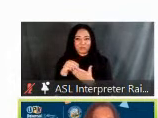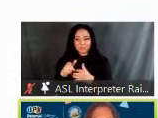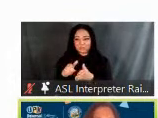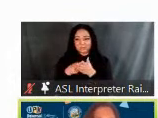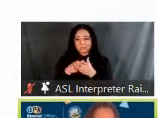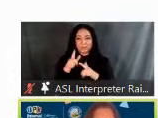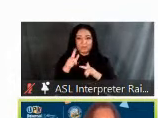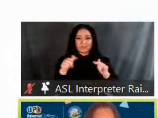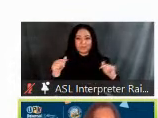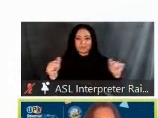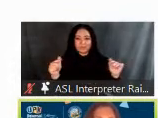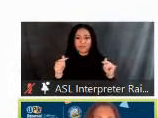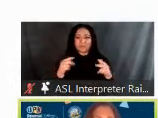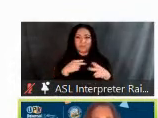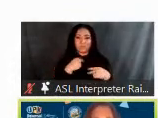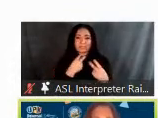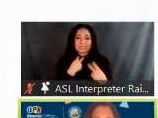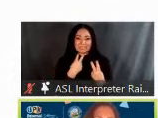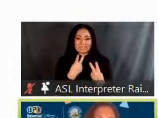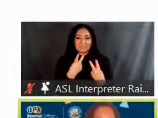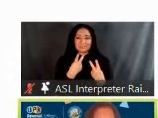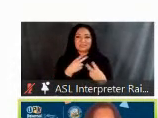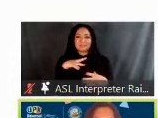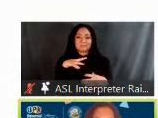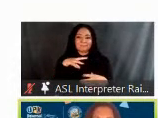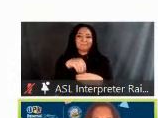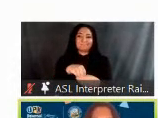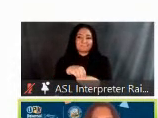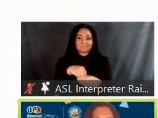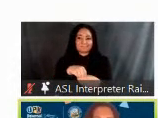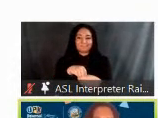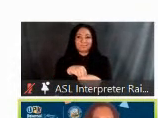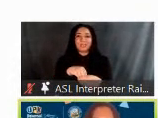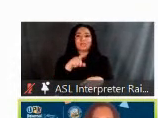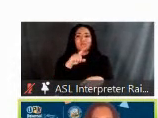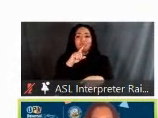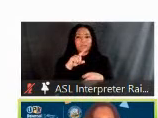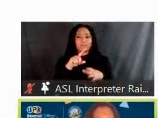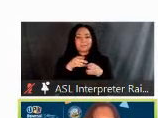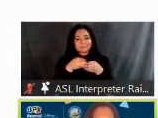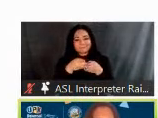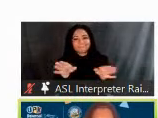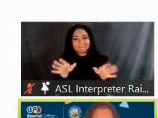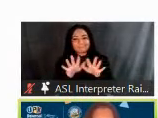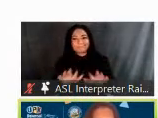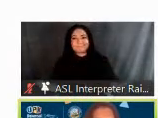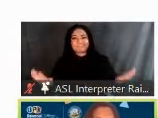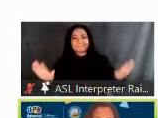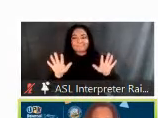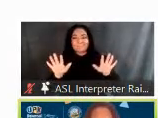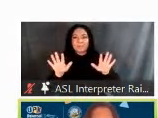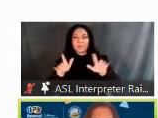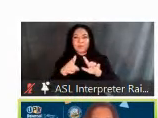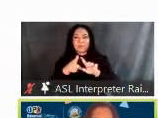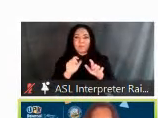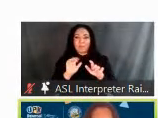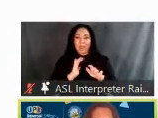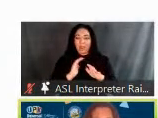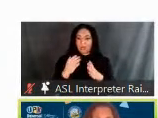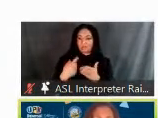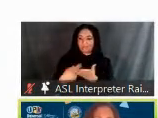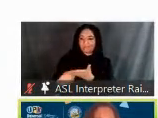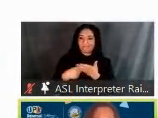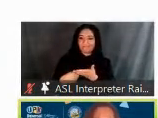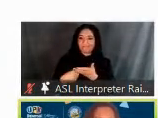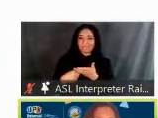and robust engagement. Reflecting on the breadth and depth of discussion so far from our work group and the robust public comment,